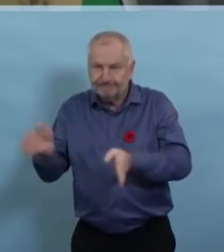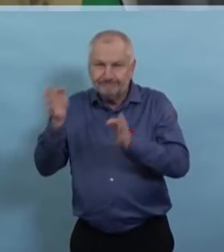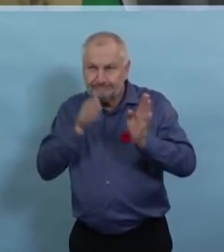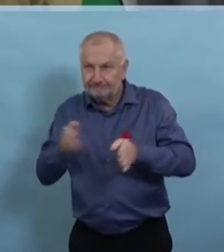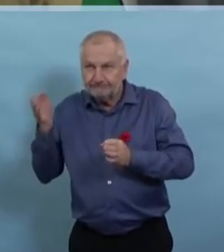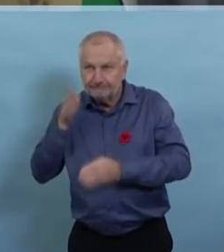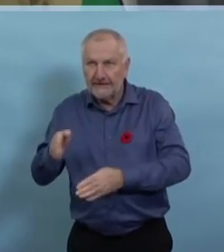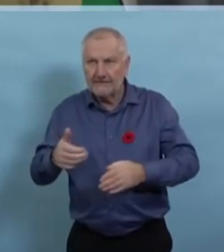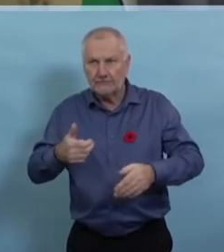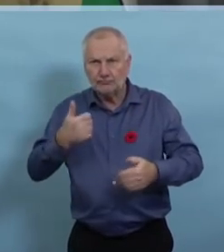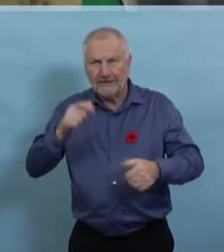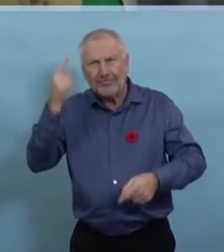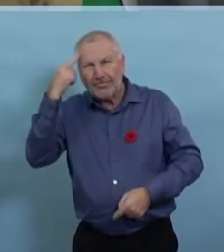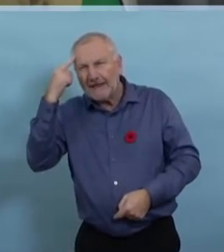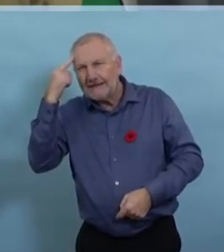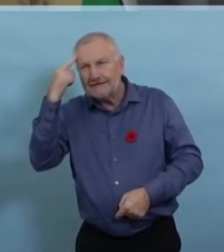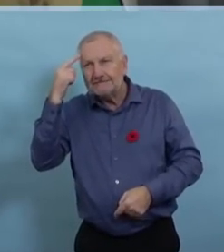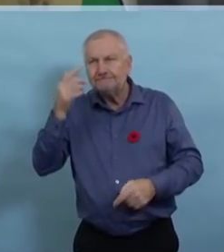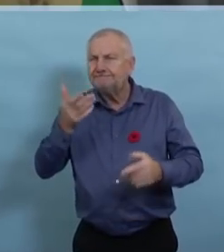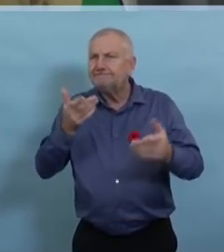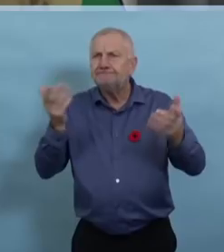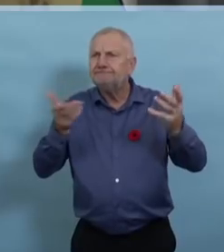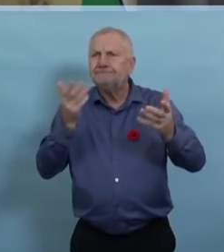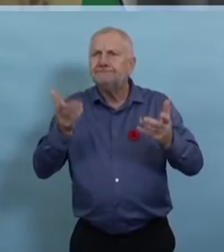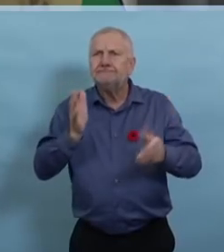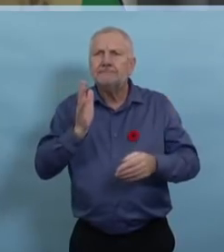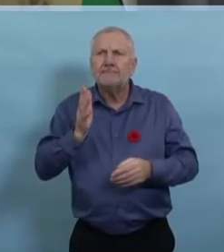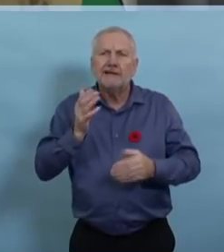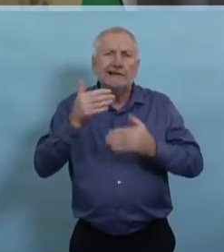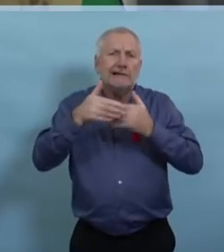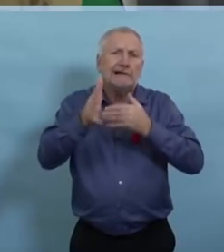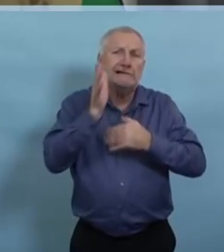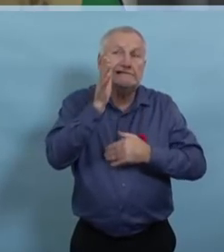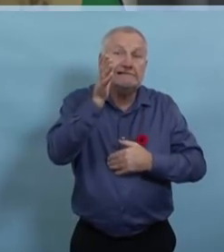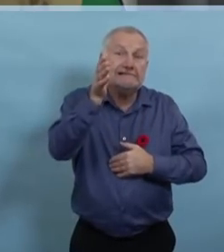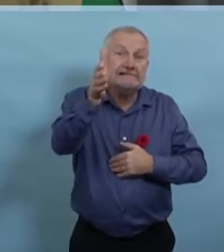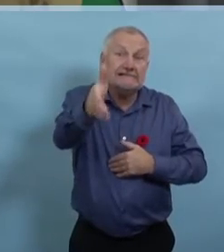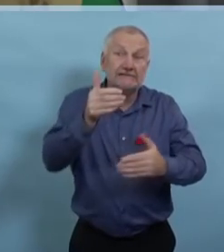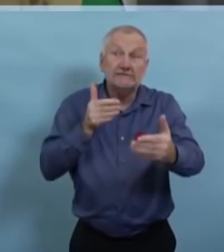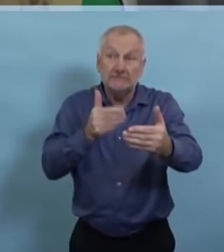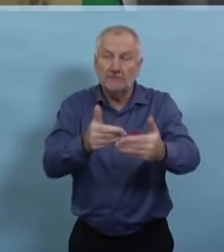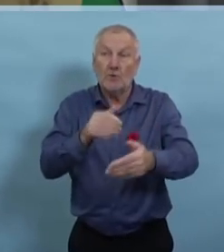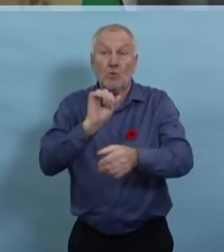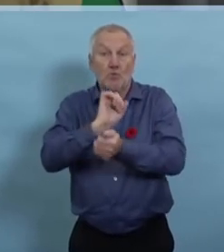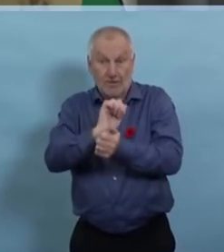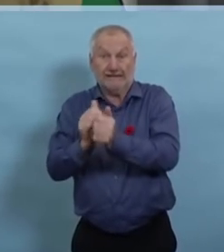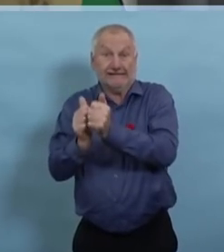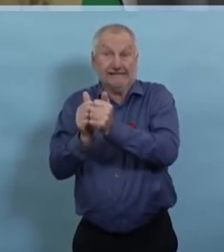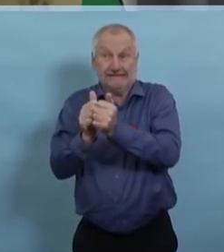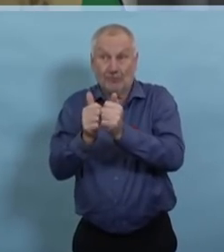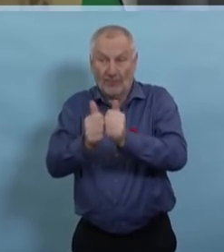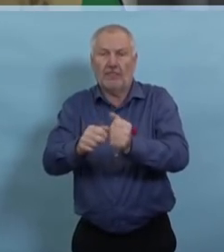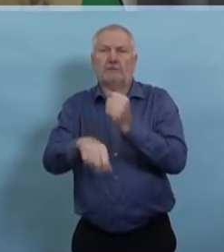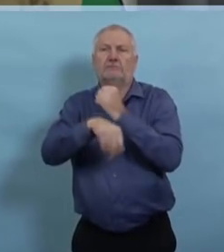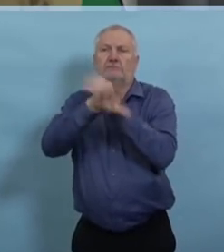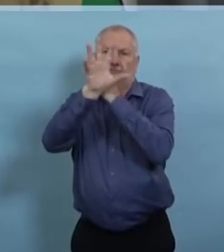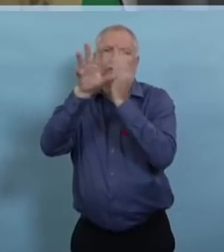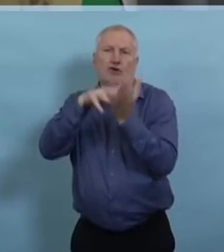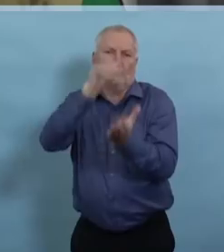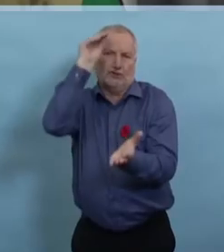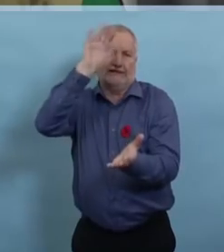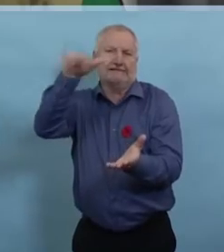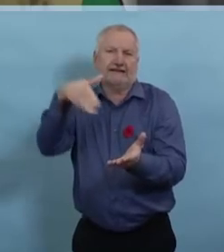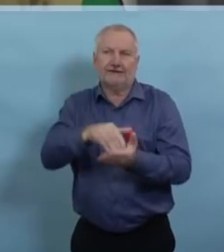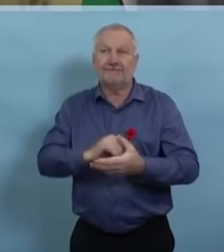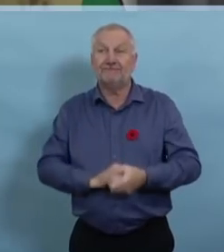forward and to work with the remote learning center as well. So those three additional professional development days